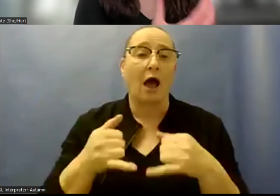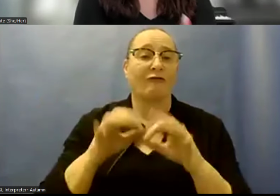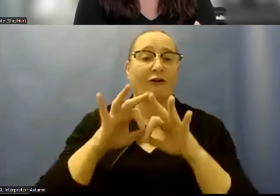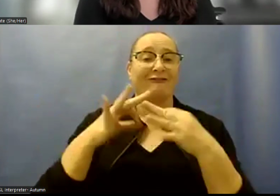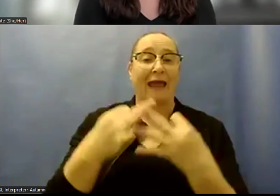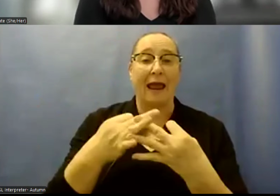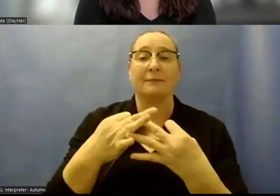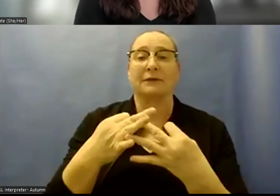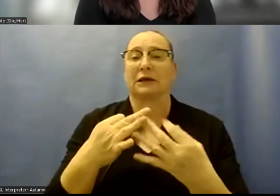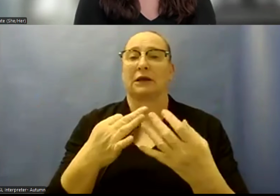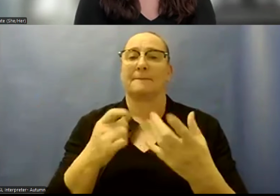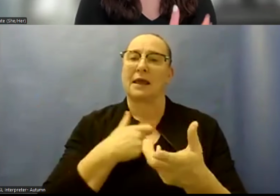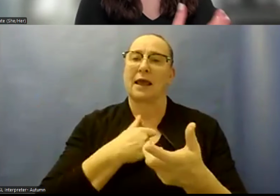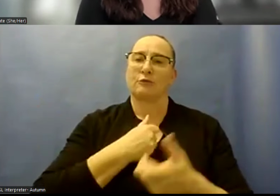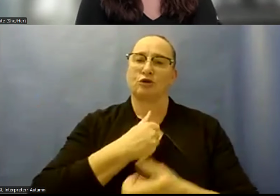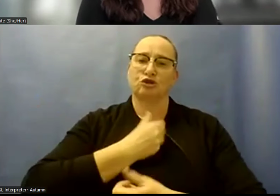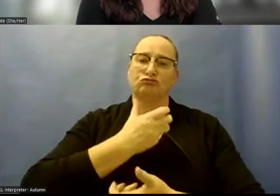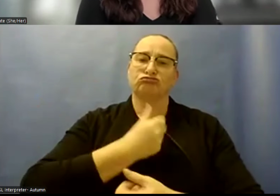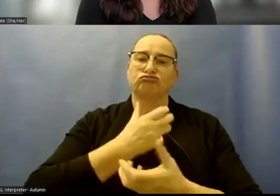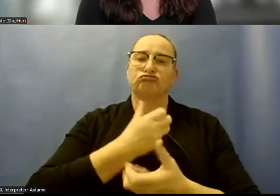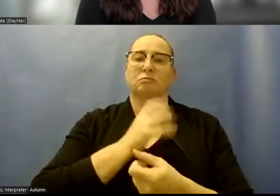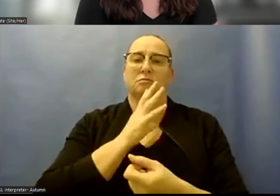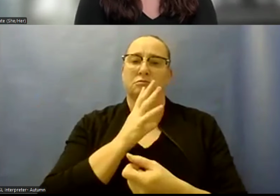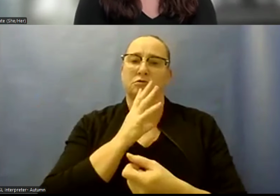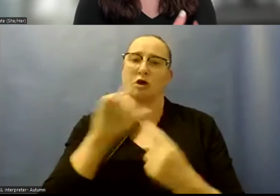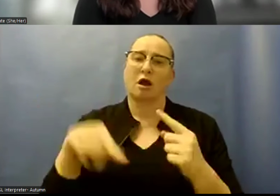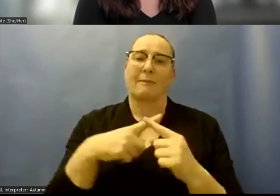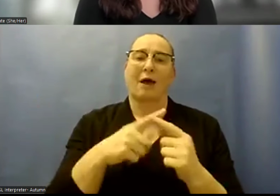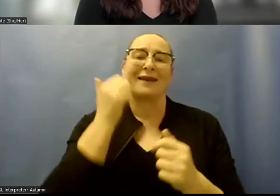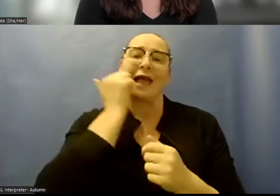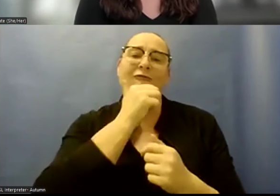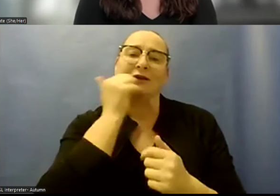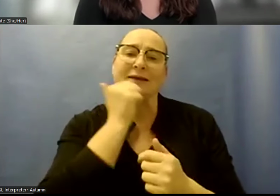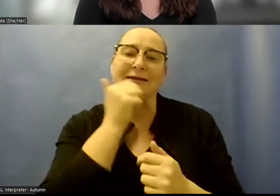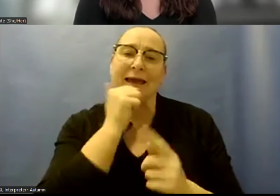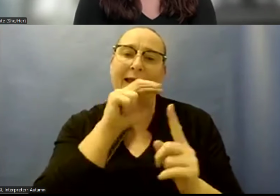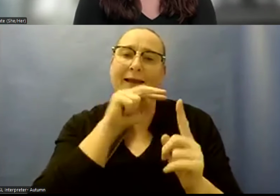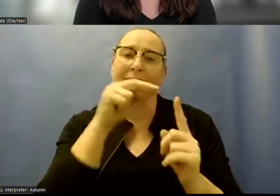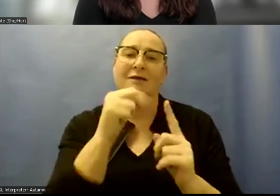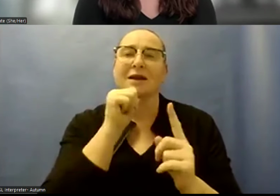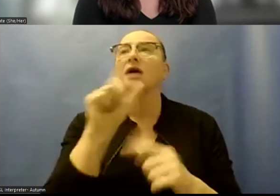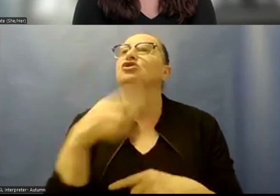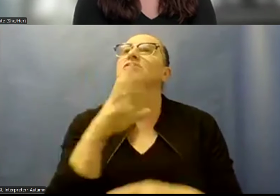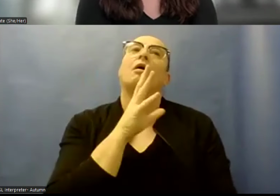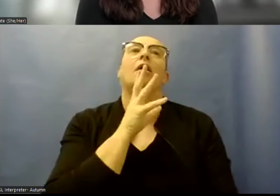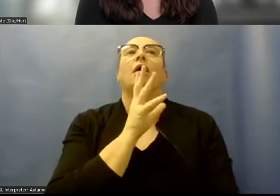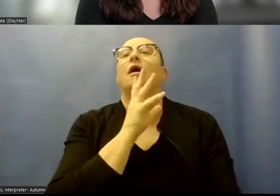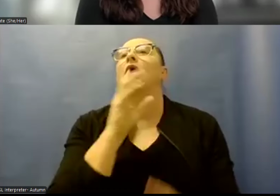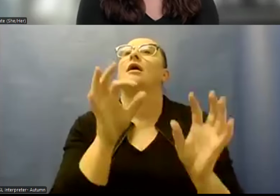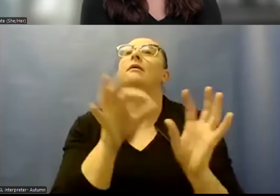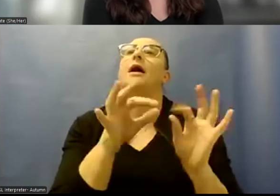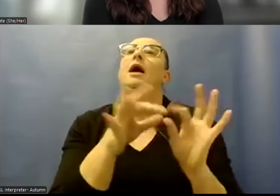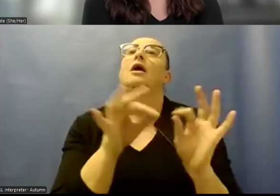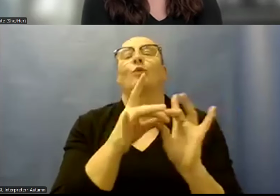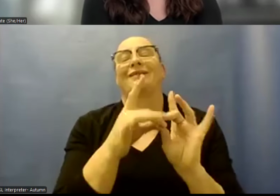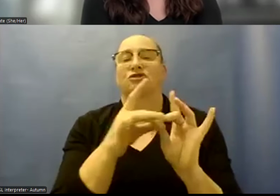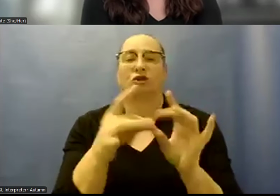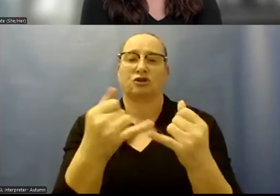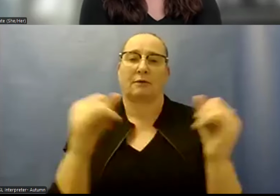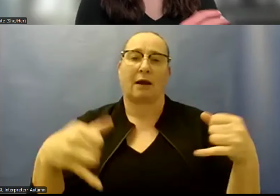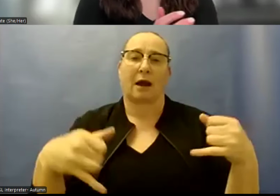like being able to talk about it in an everyday sense and not just talking about boundaries in a relationship or when there's already